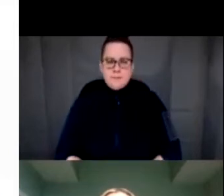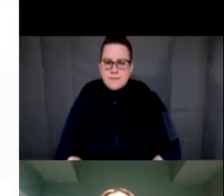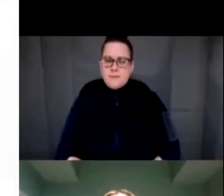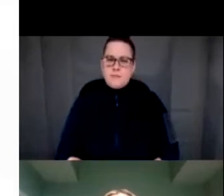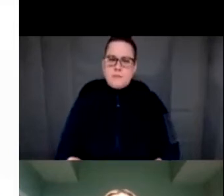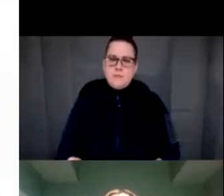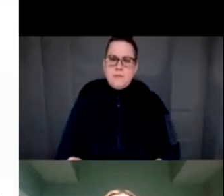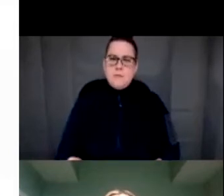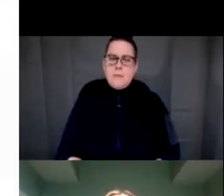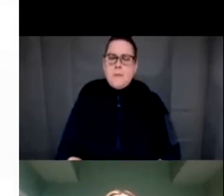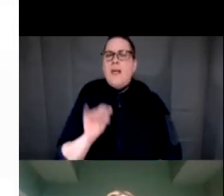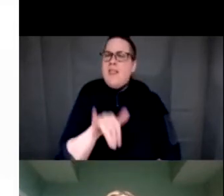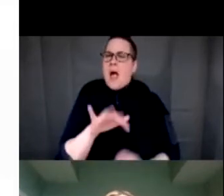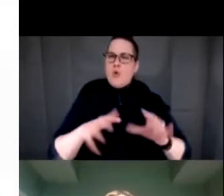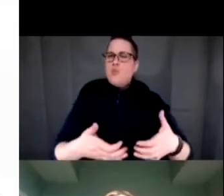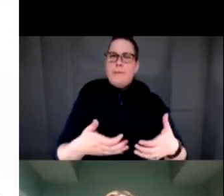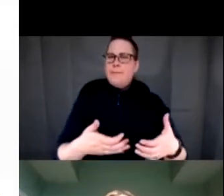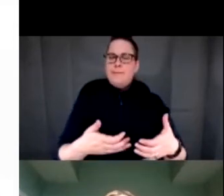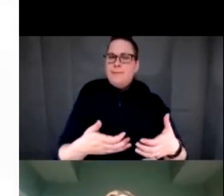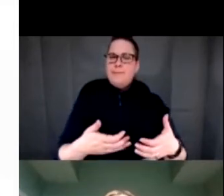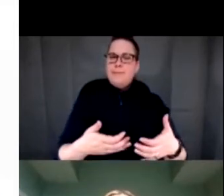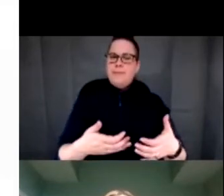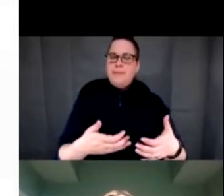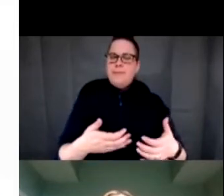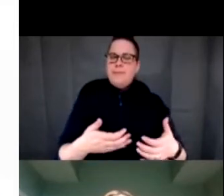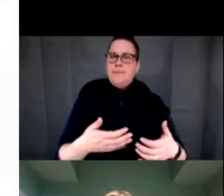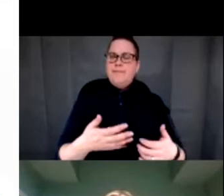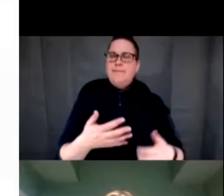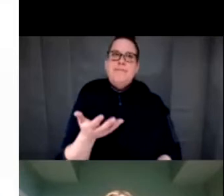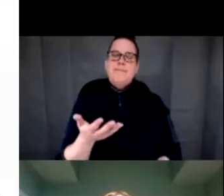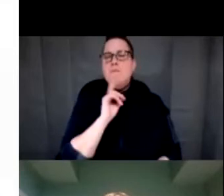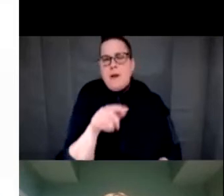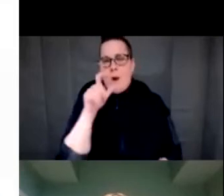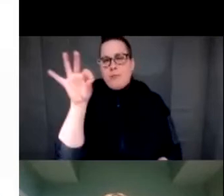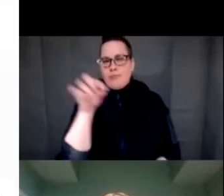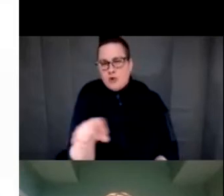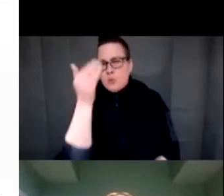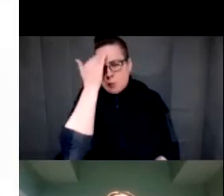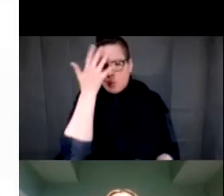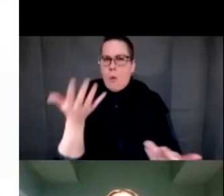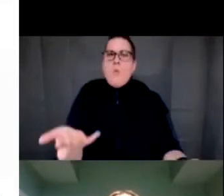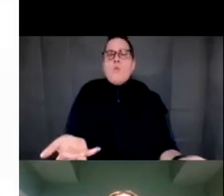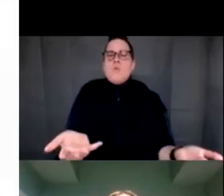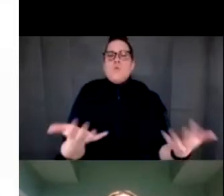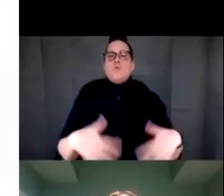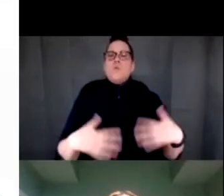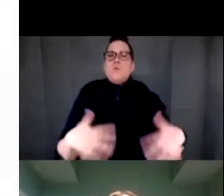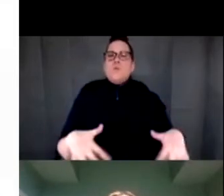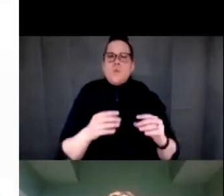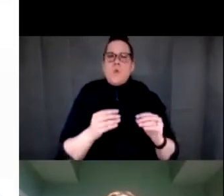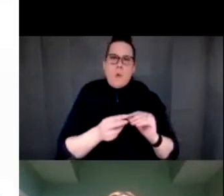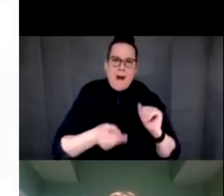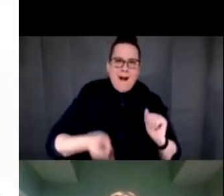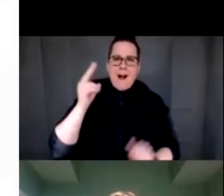a group that I don't have to preach to the choir about in terms of the greater rates